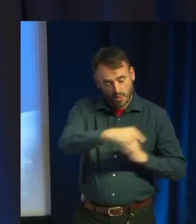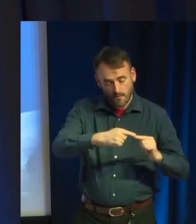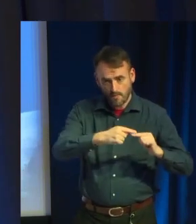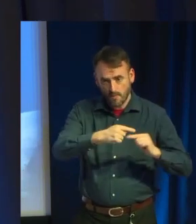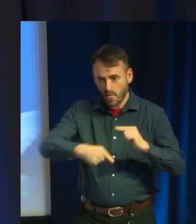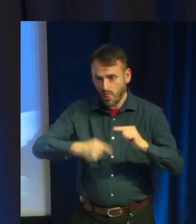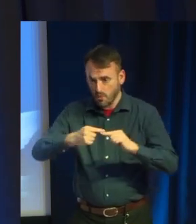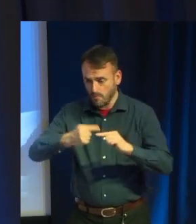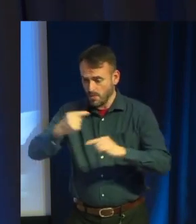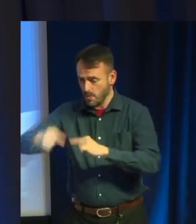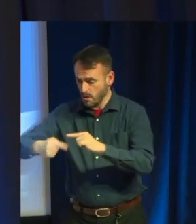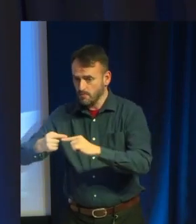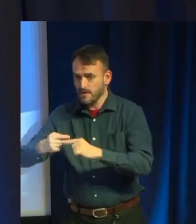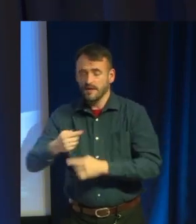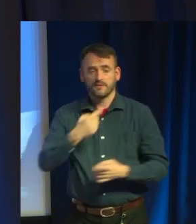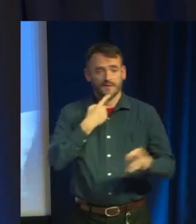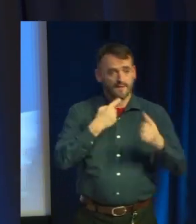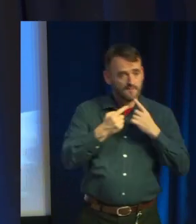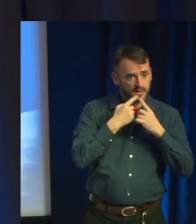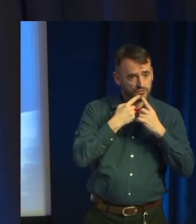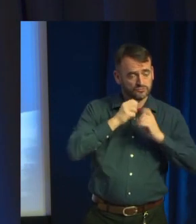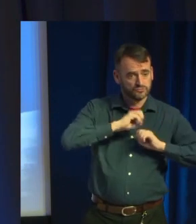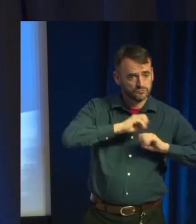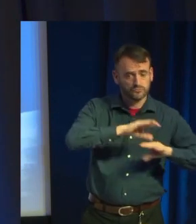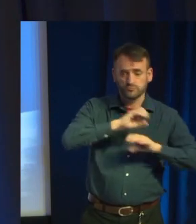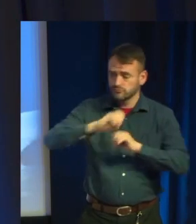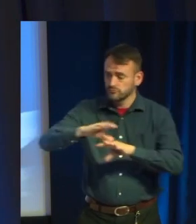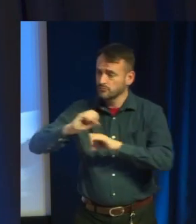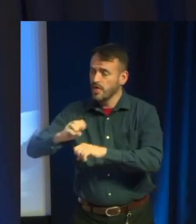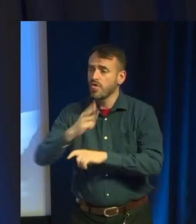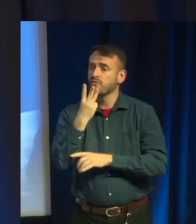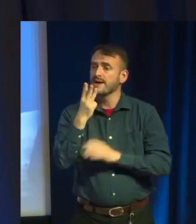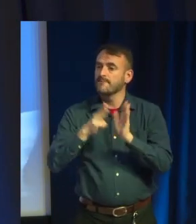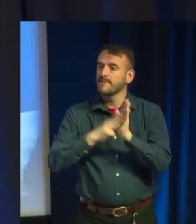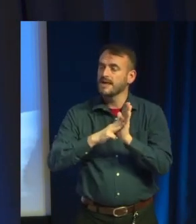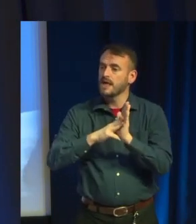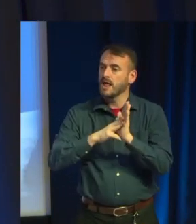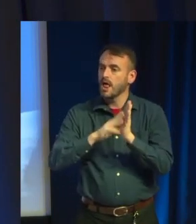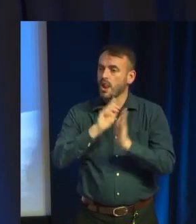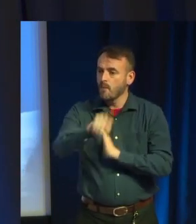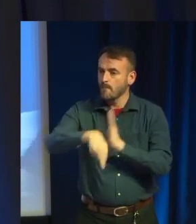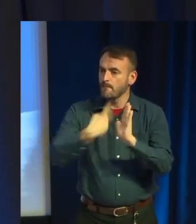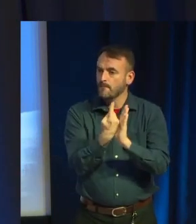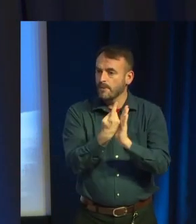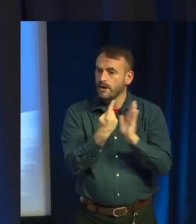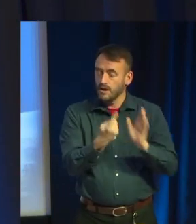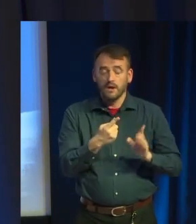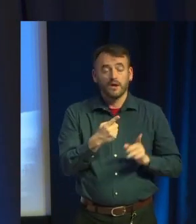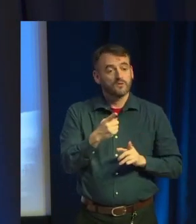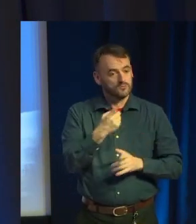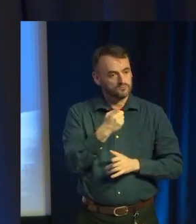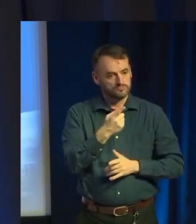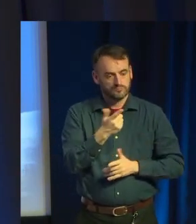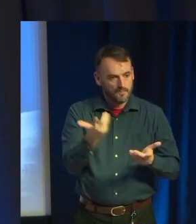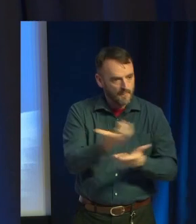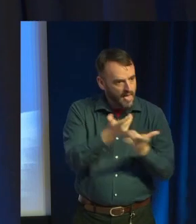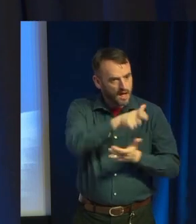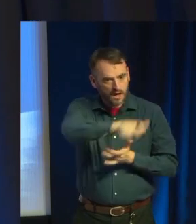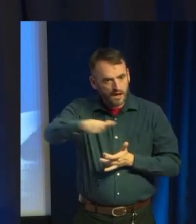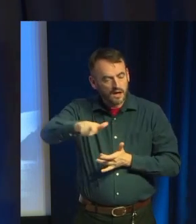information, 3-minute loops. And as a player, you will switch between radio stations. Those